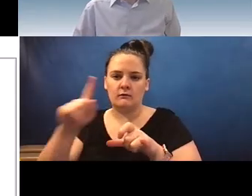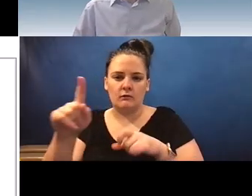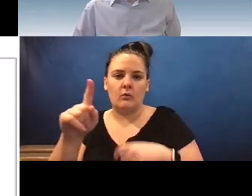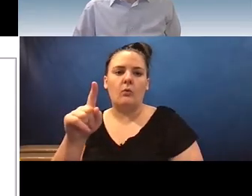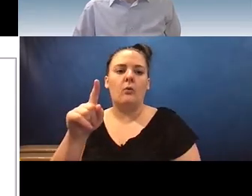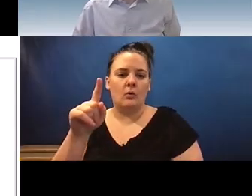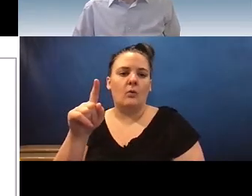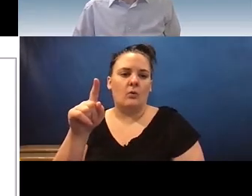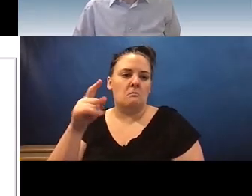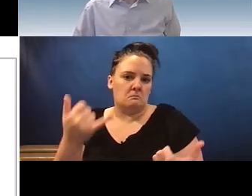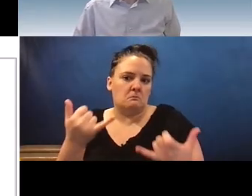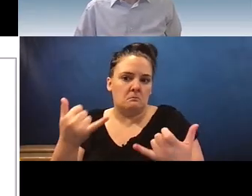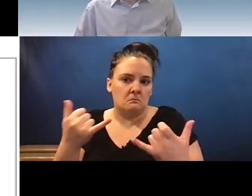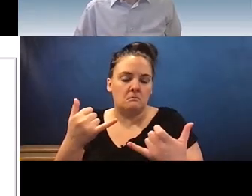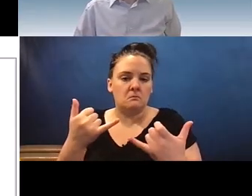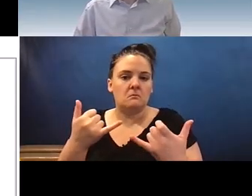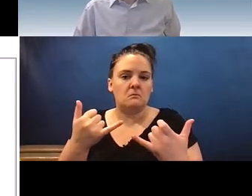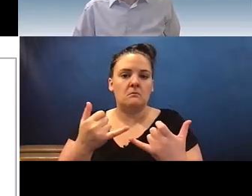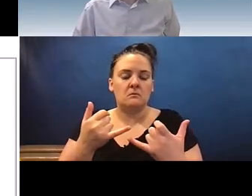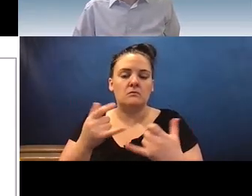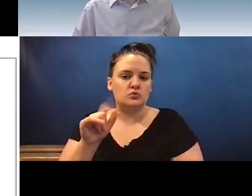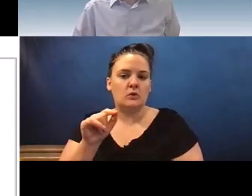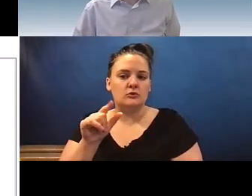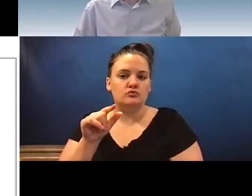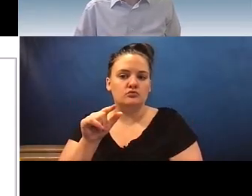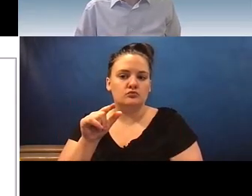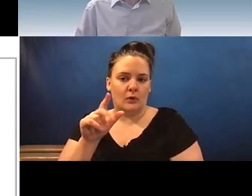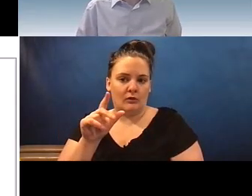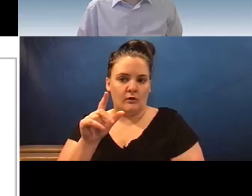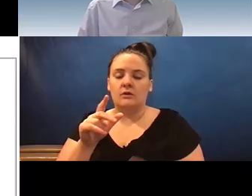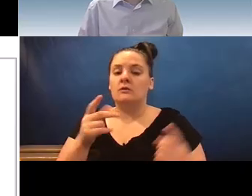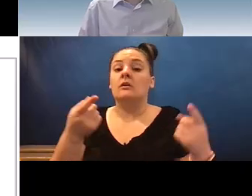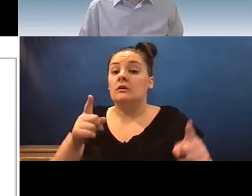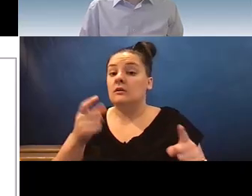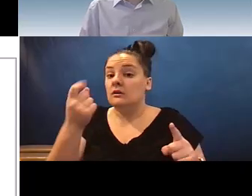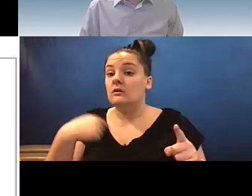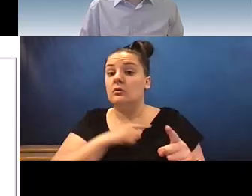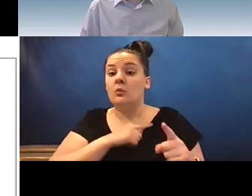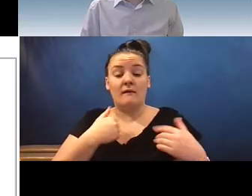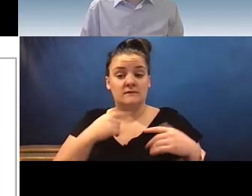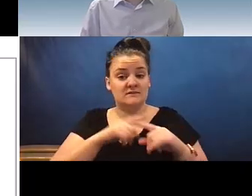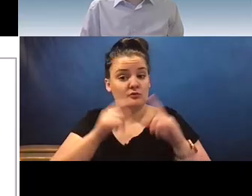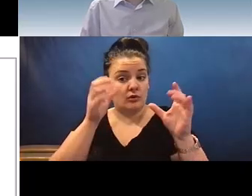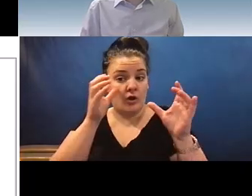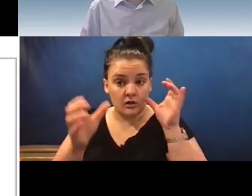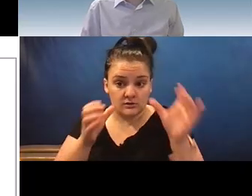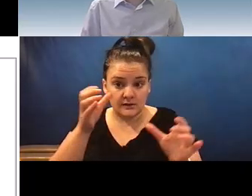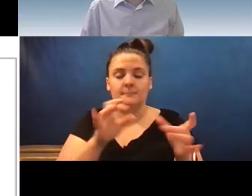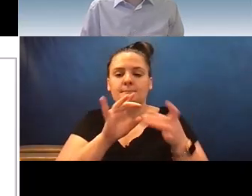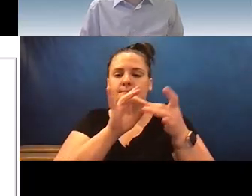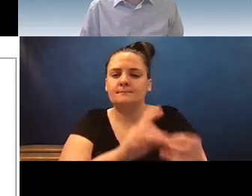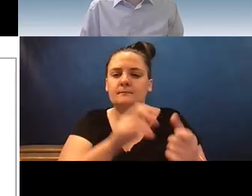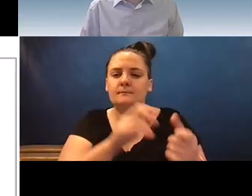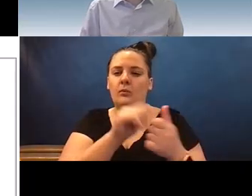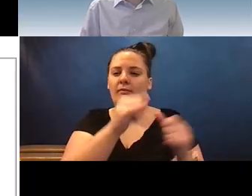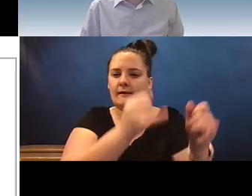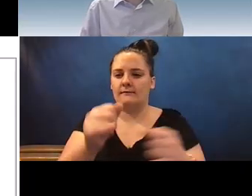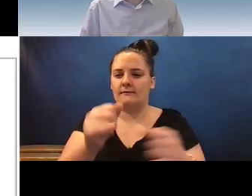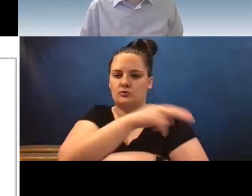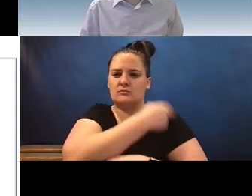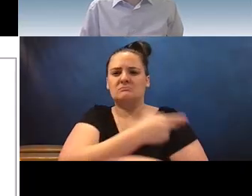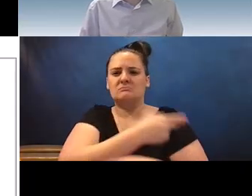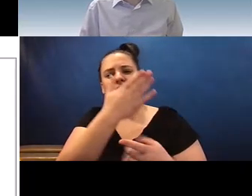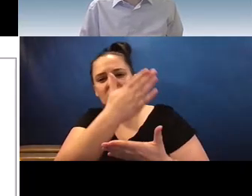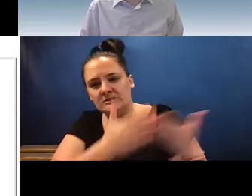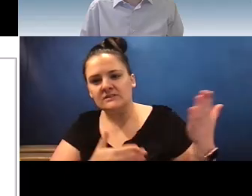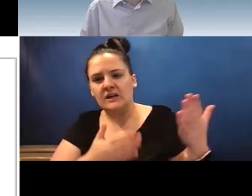hospitals. Here, we combine those two concepts to review individual hospitals that may be price or cost outliers compared to